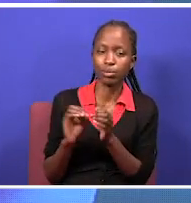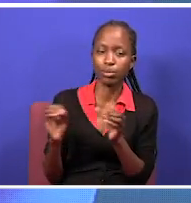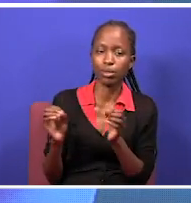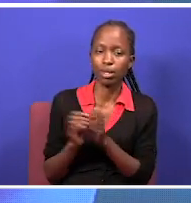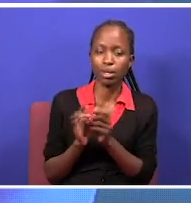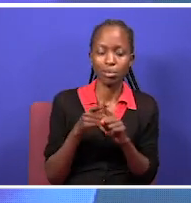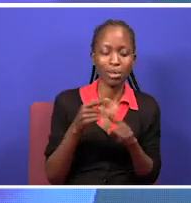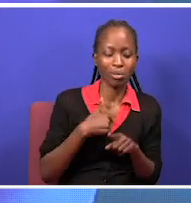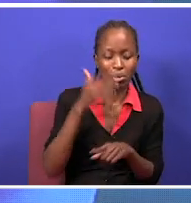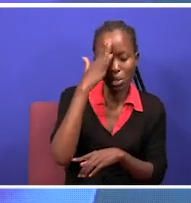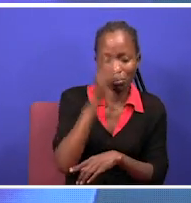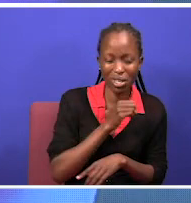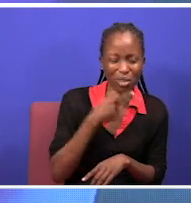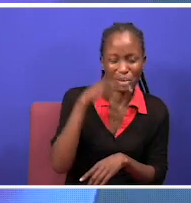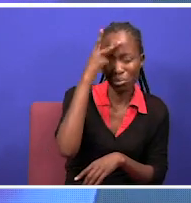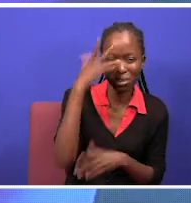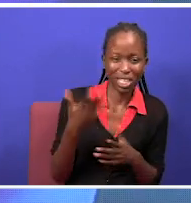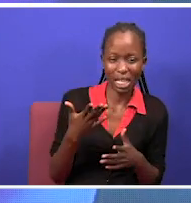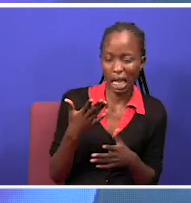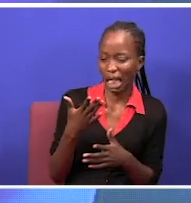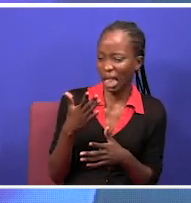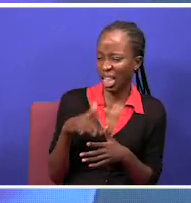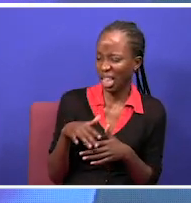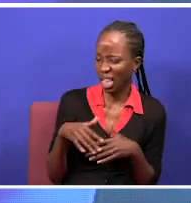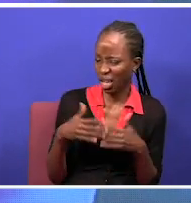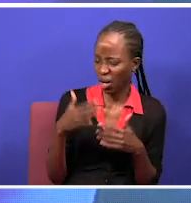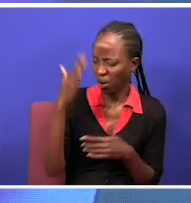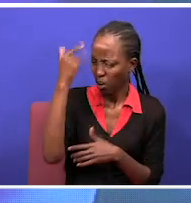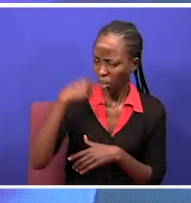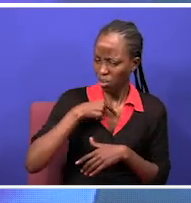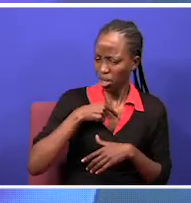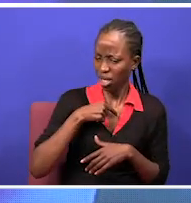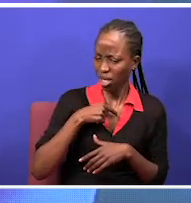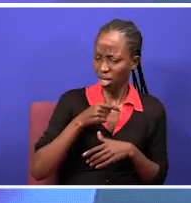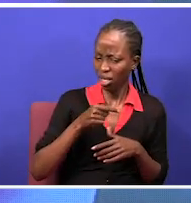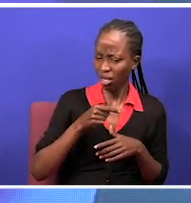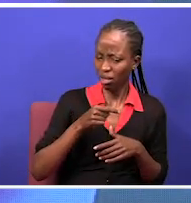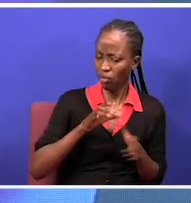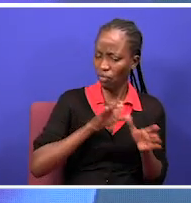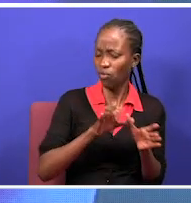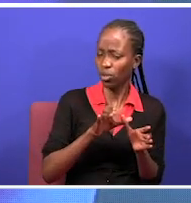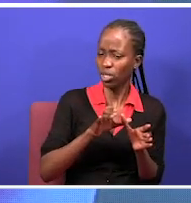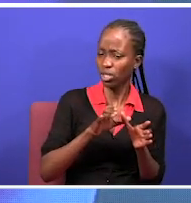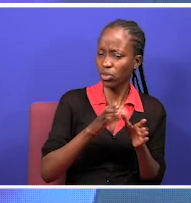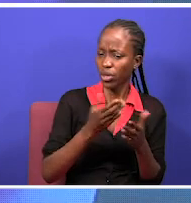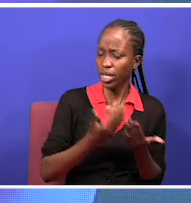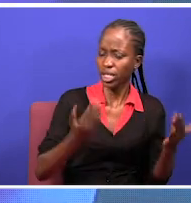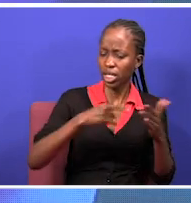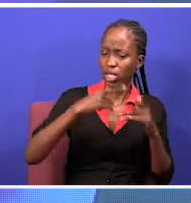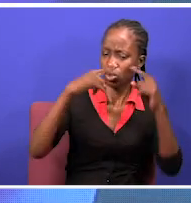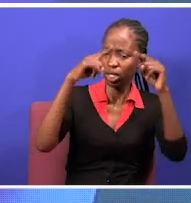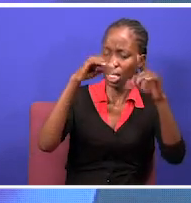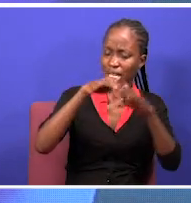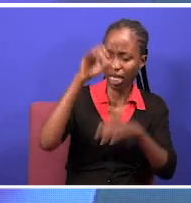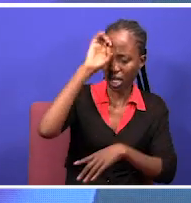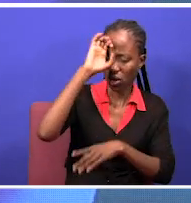school. Really? How come we push them to bring A's home? How come we push